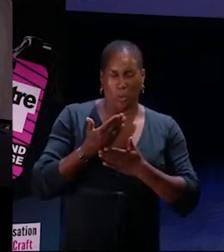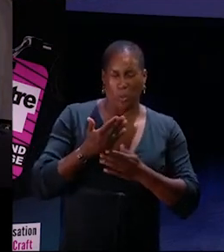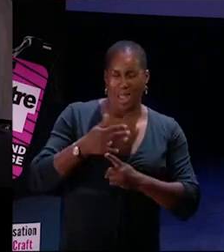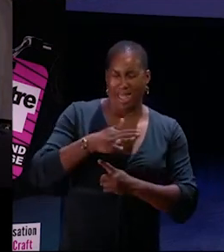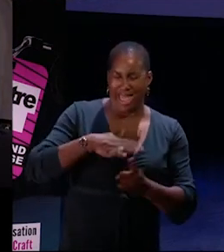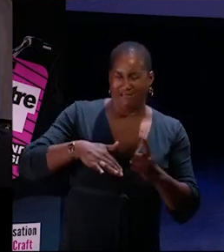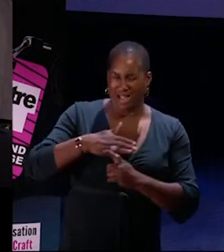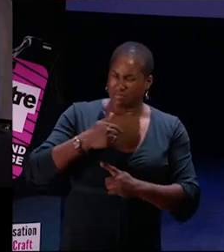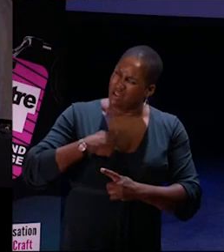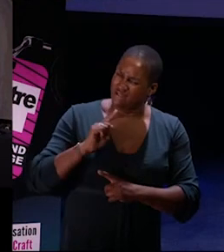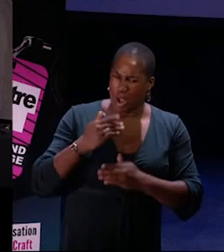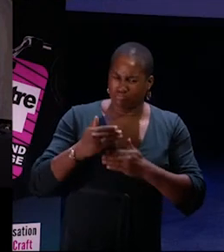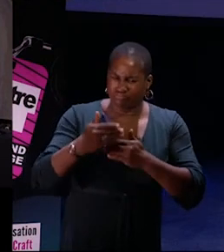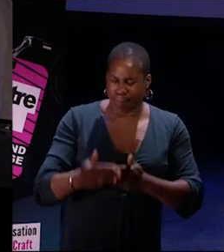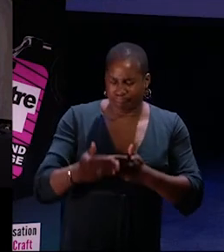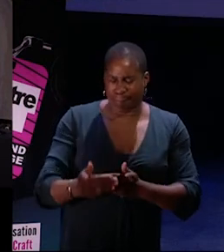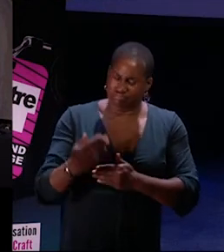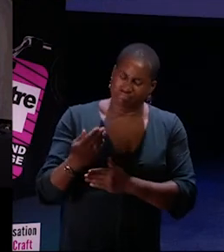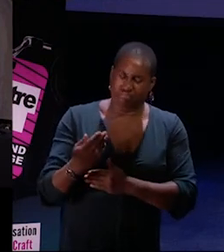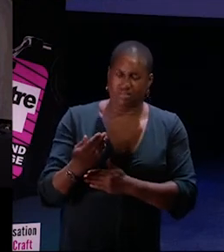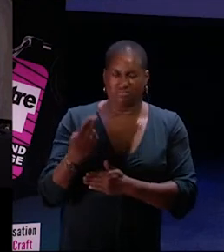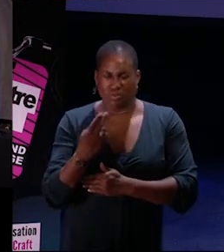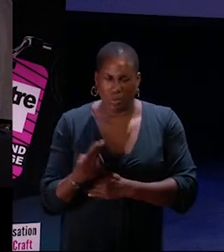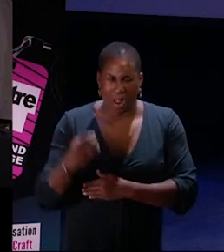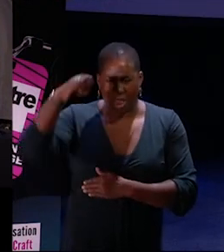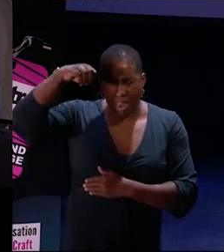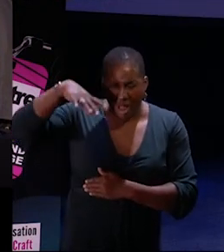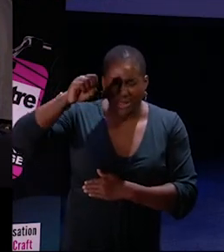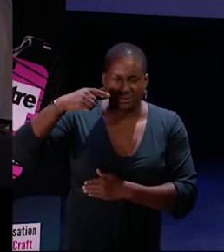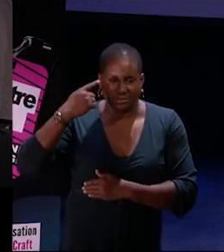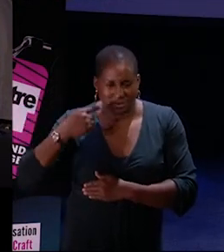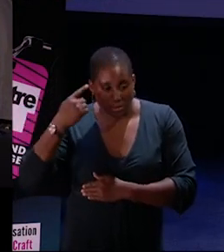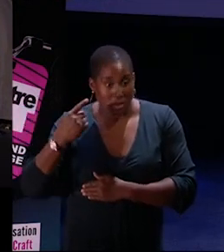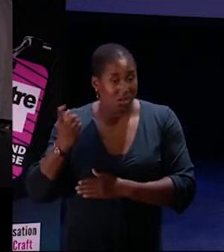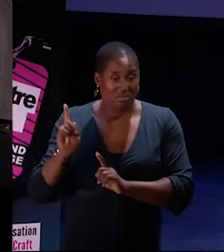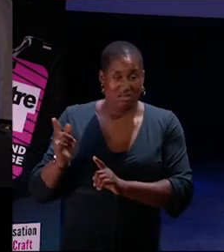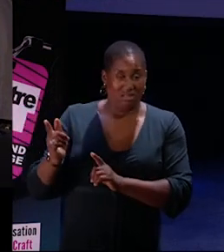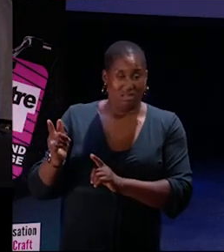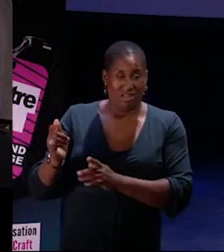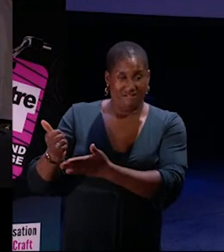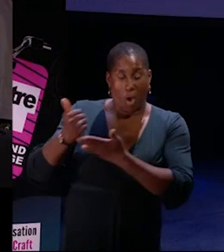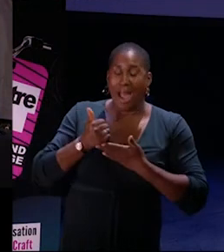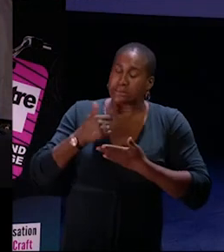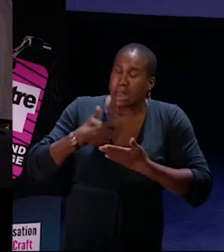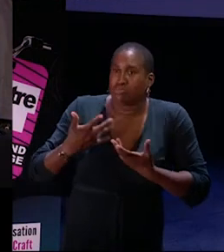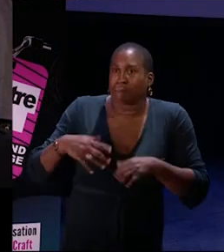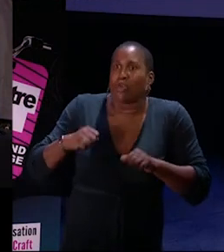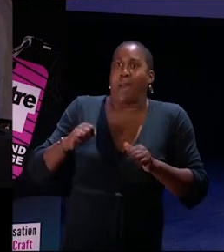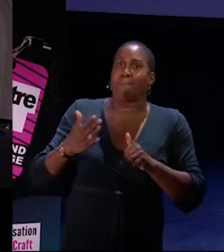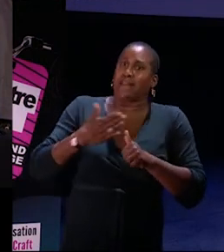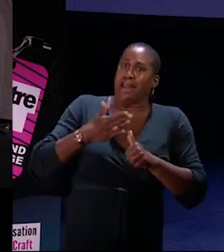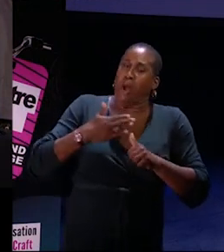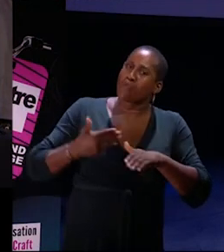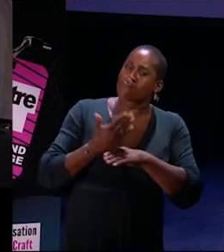becoming a designer, whether it's a lighting designer or a sound designer? Just kind of what tips would you give in terms of starting out? I think